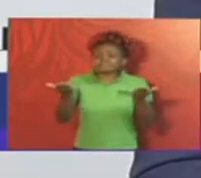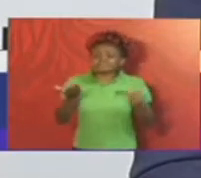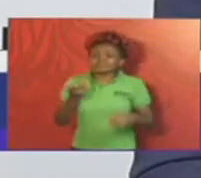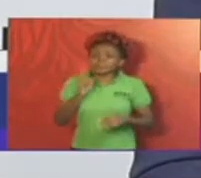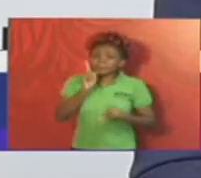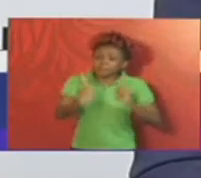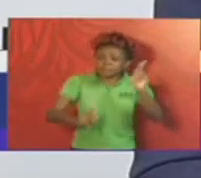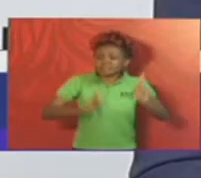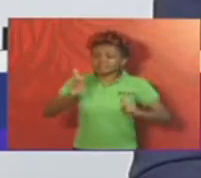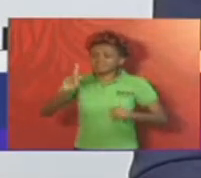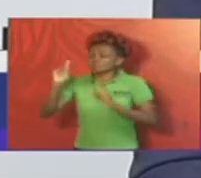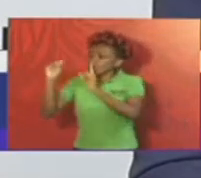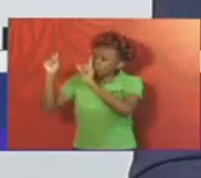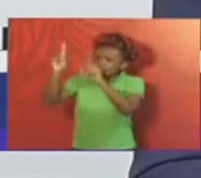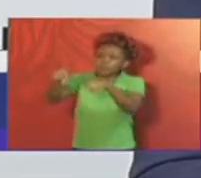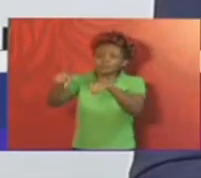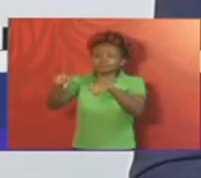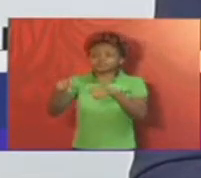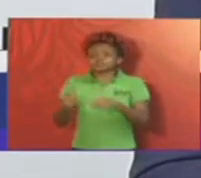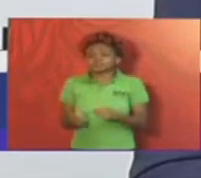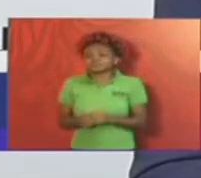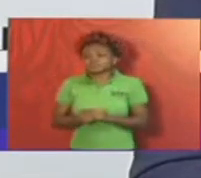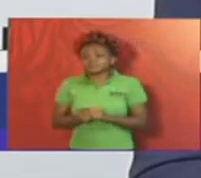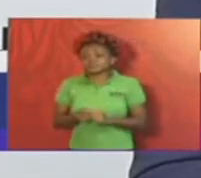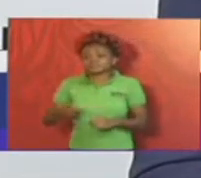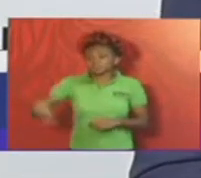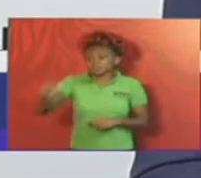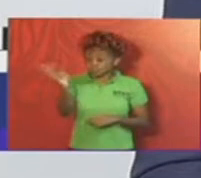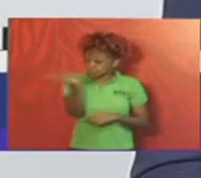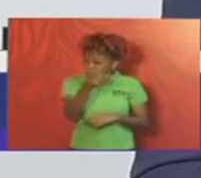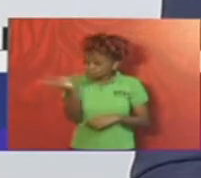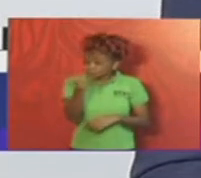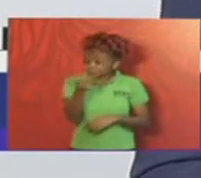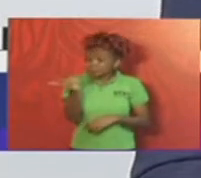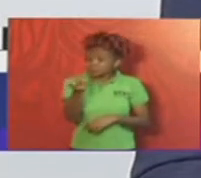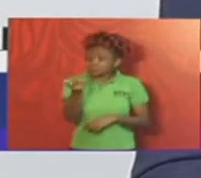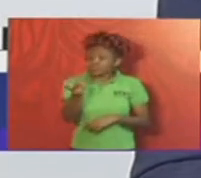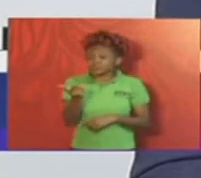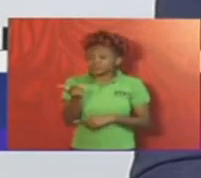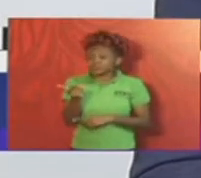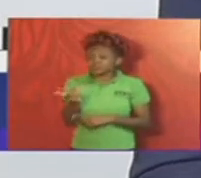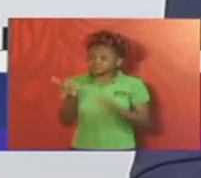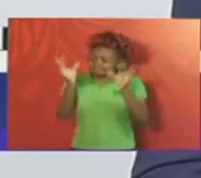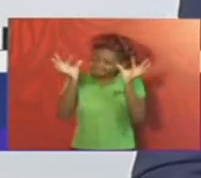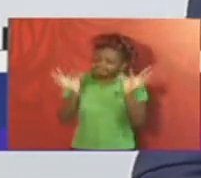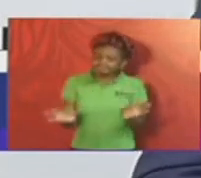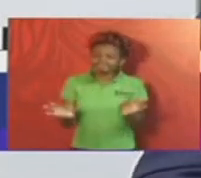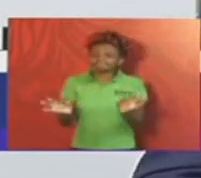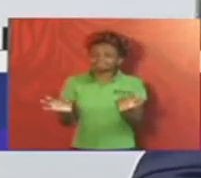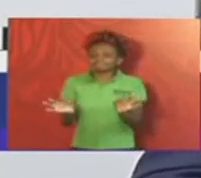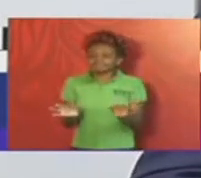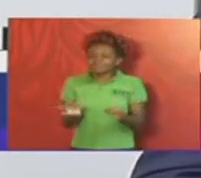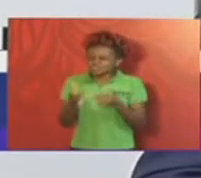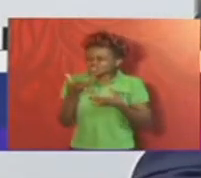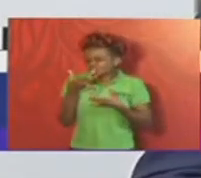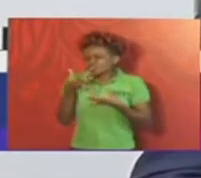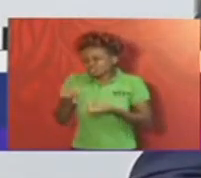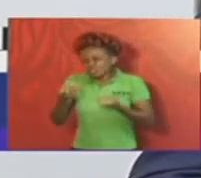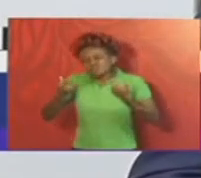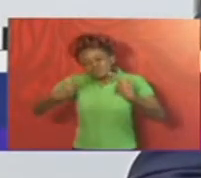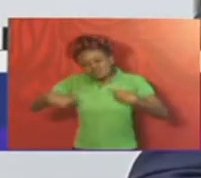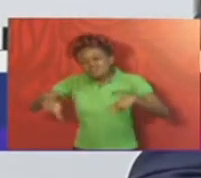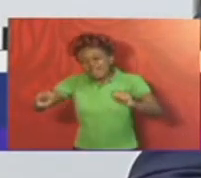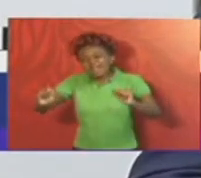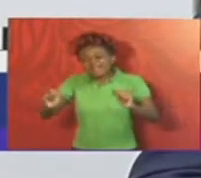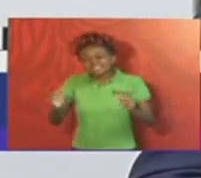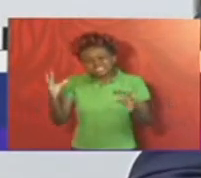these services, you have a mutual interest in getting vaccinated. I have been